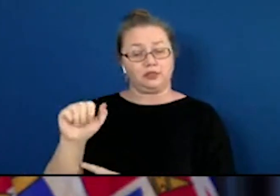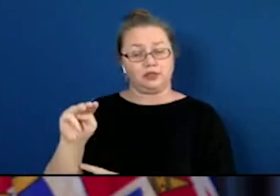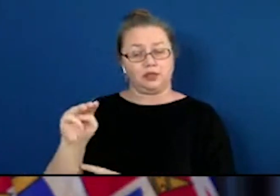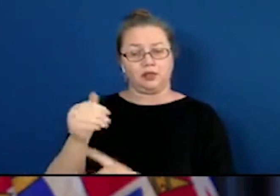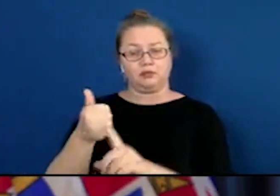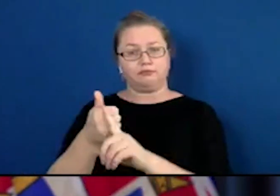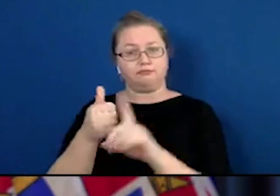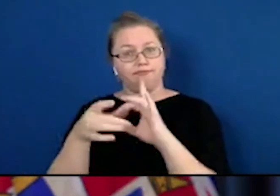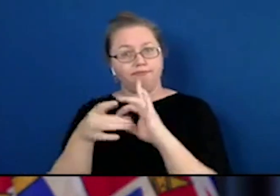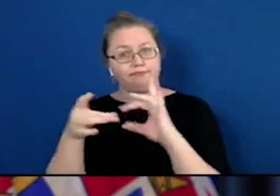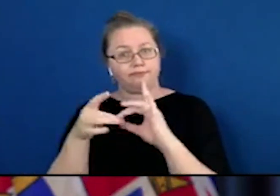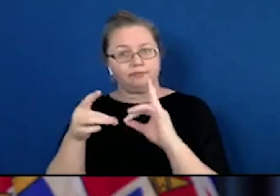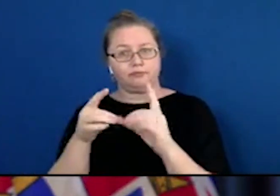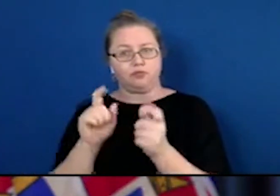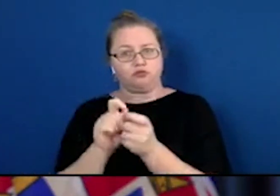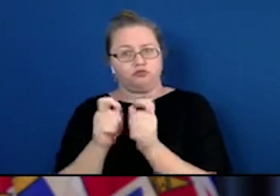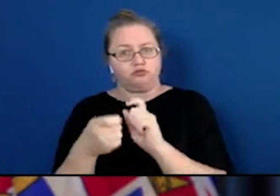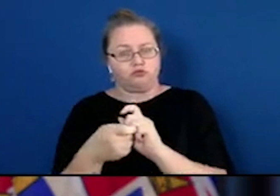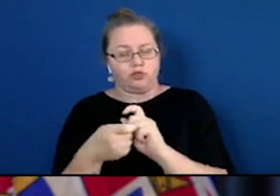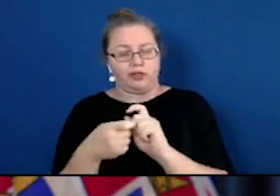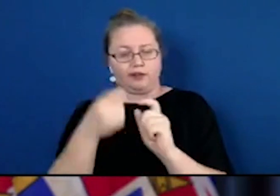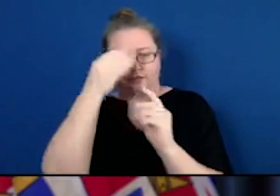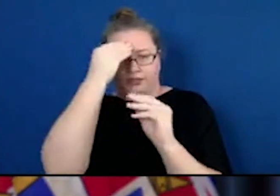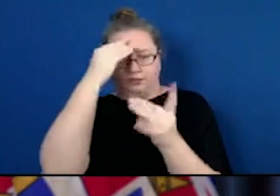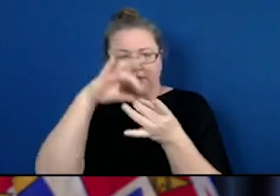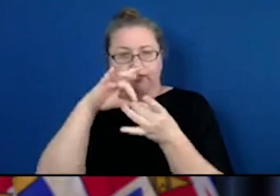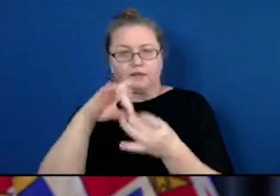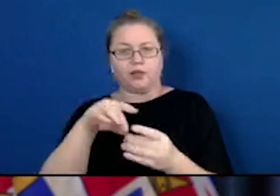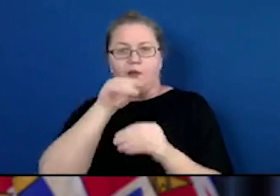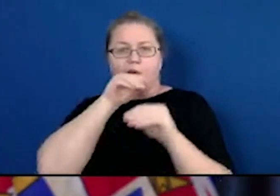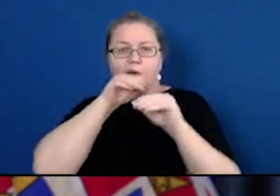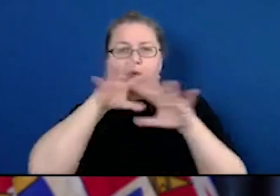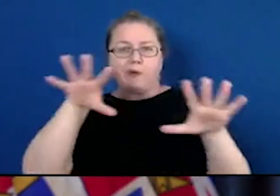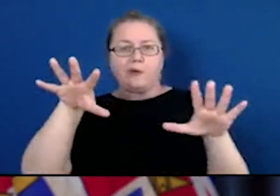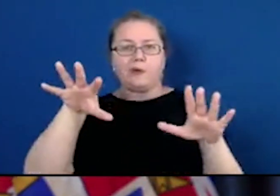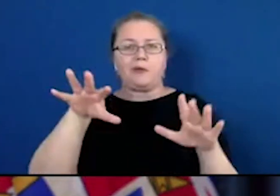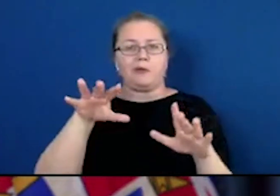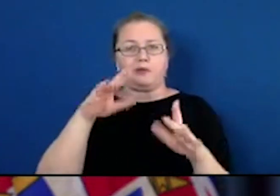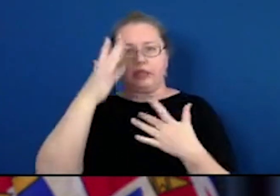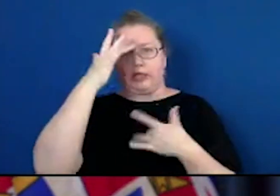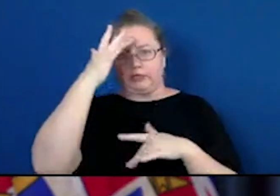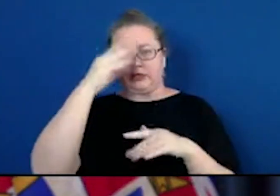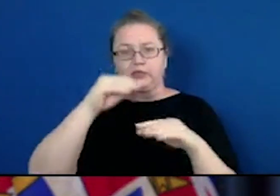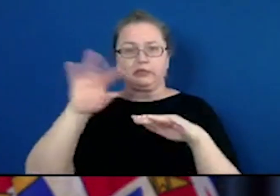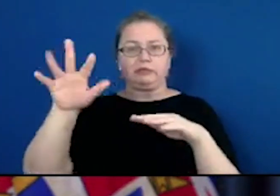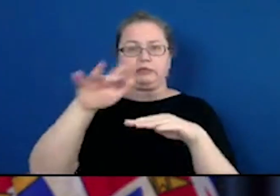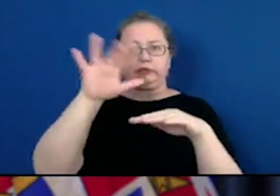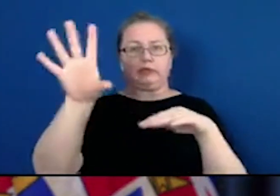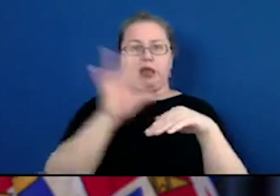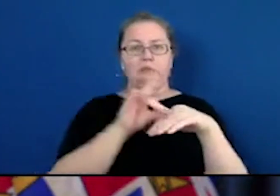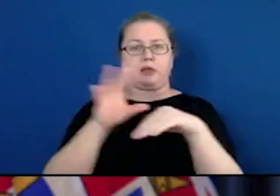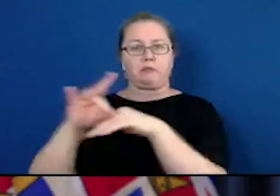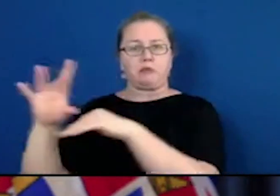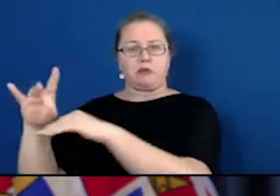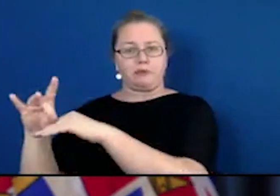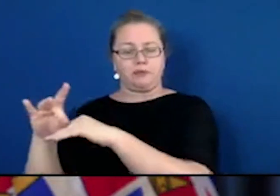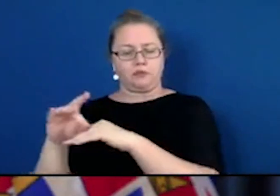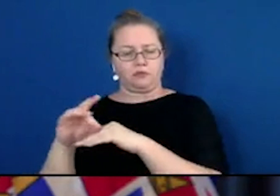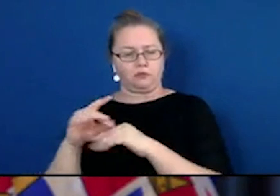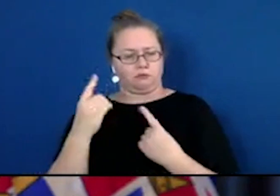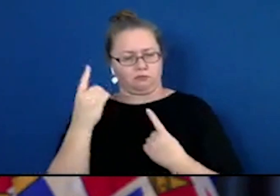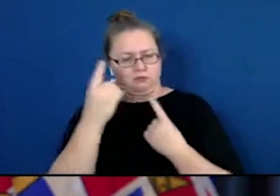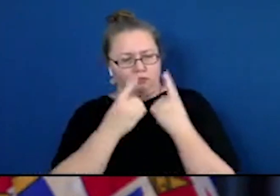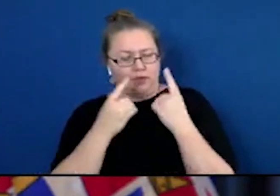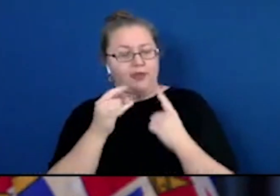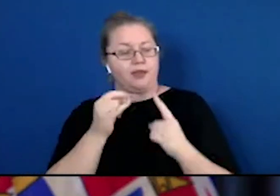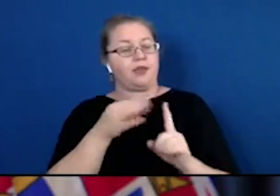of this virus. And have you considered how many of the record-breaking cases we're now recording could have been prevented